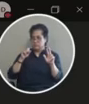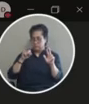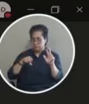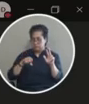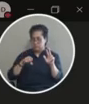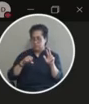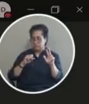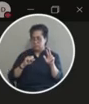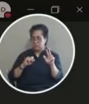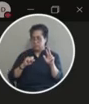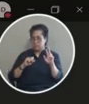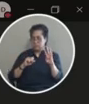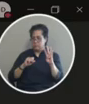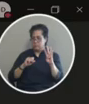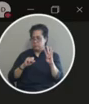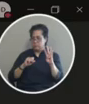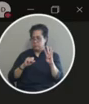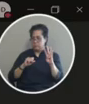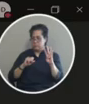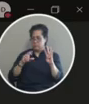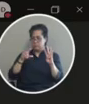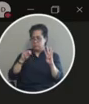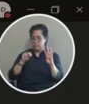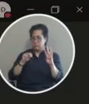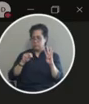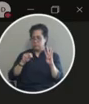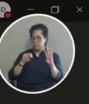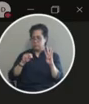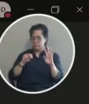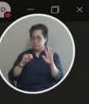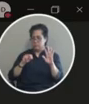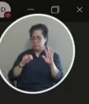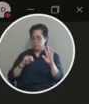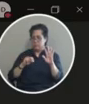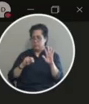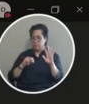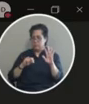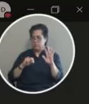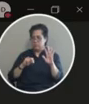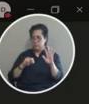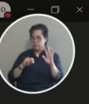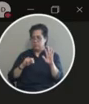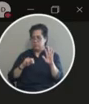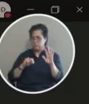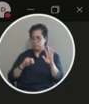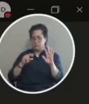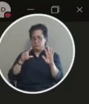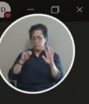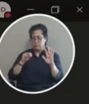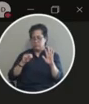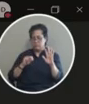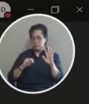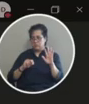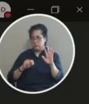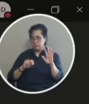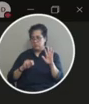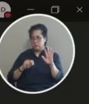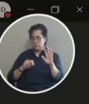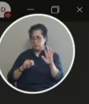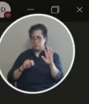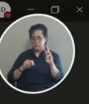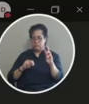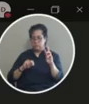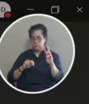Yes. Morgan? No. Salcido? Nay.